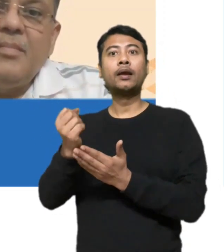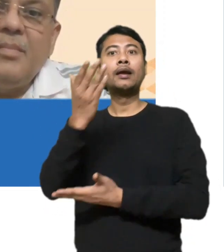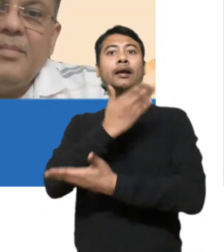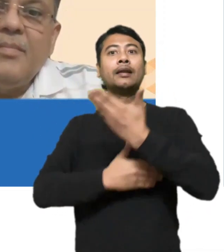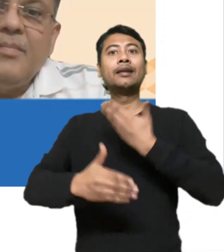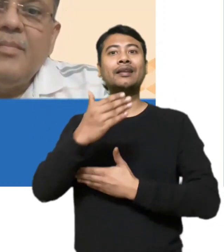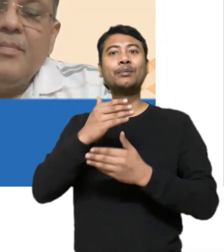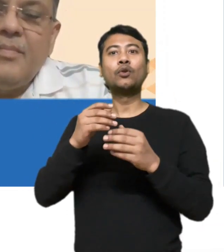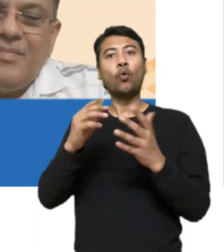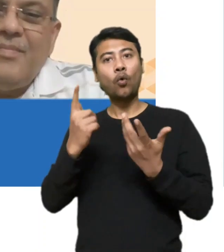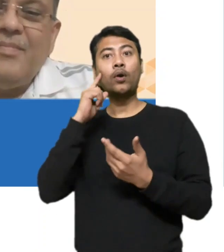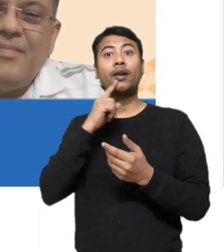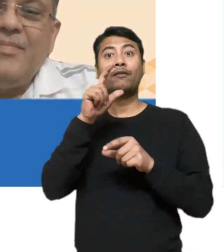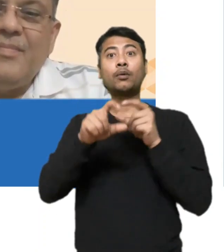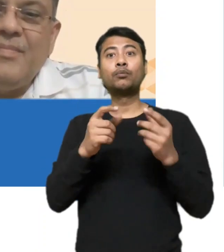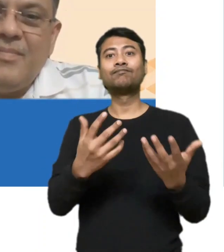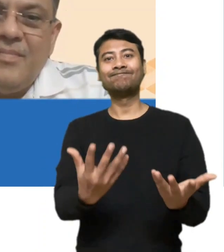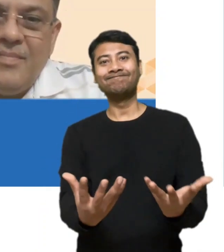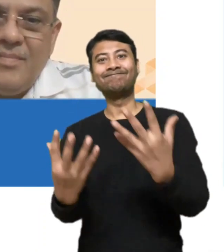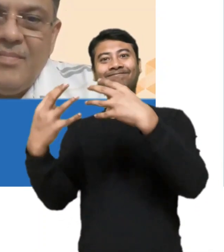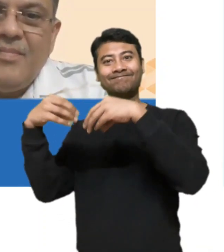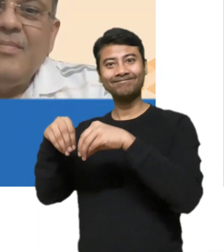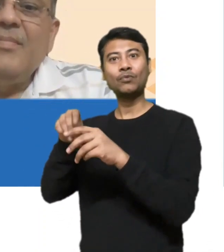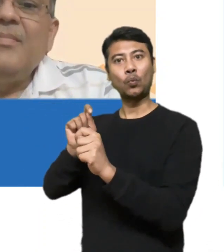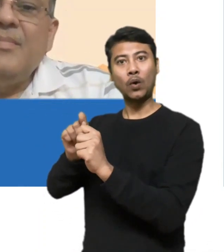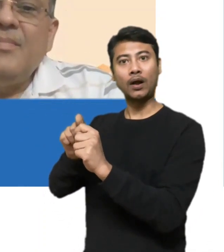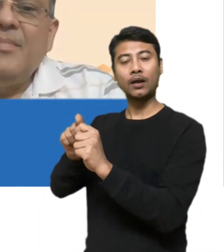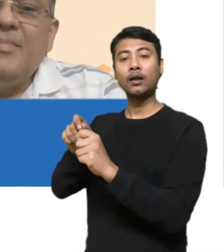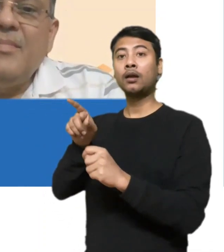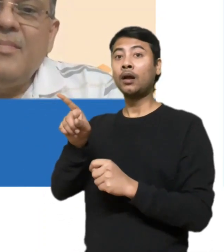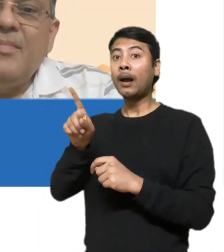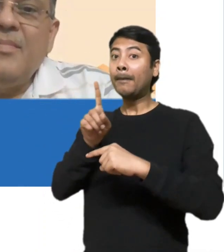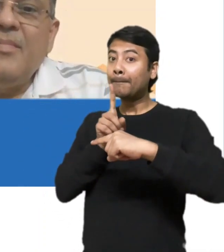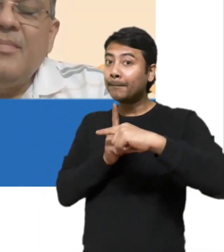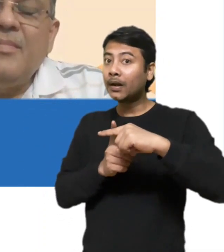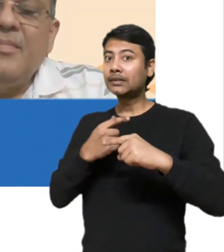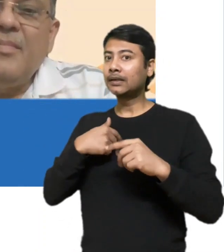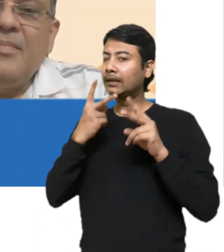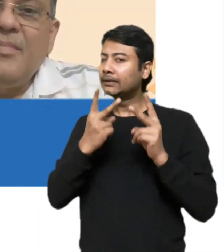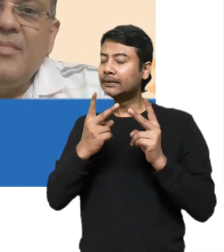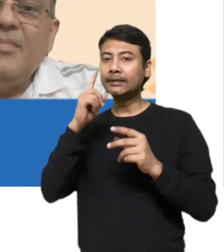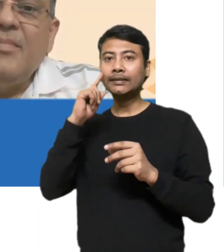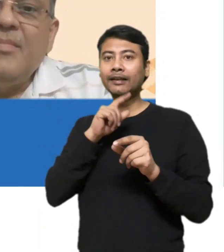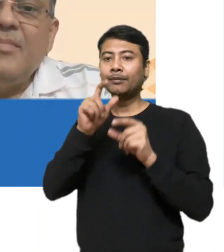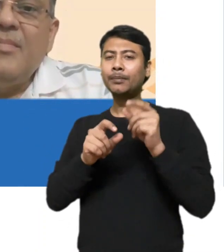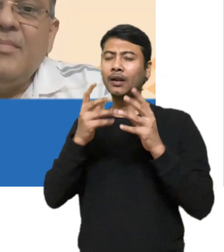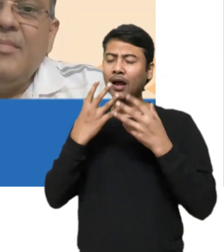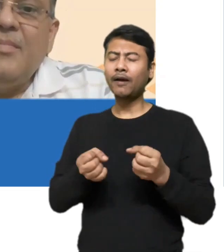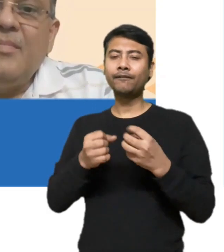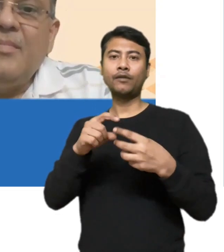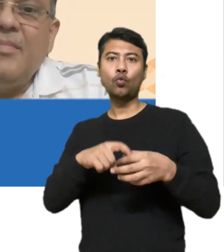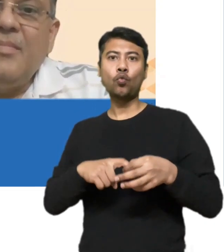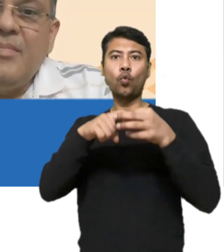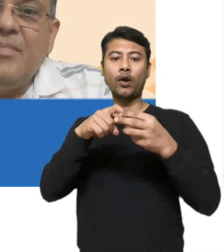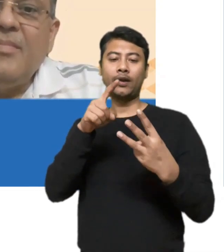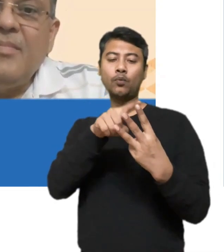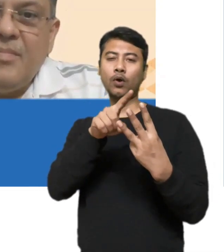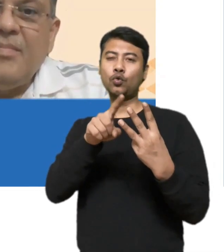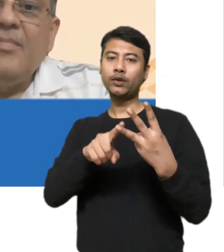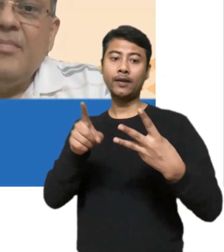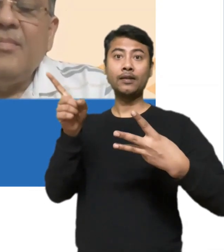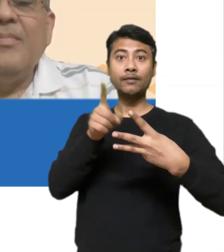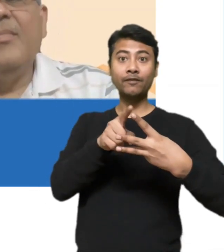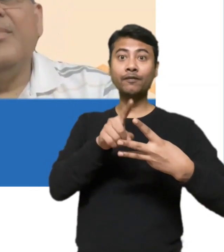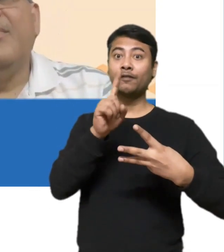have three qualities, I say. They're incredibly loyal. Secondly, they're incredibly good problem